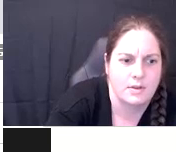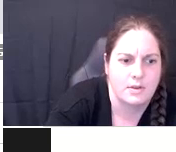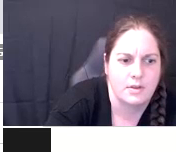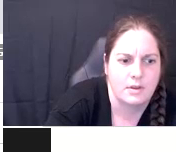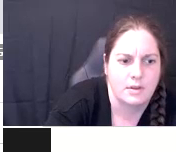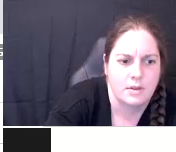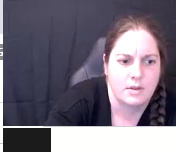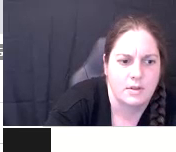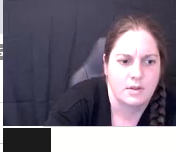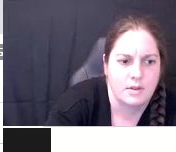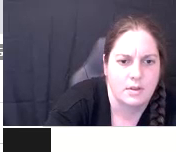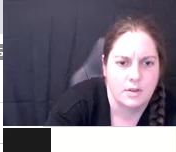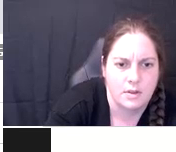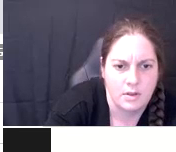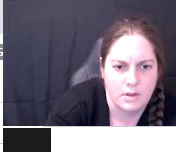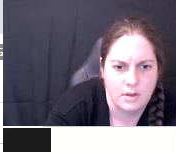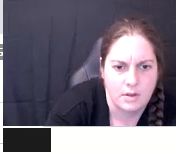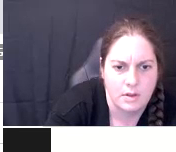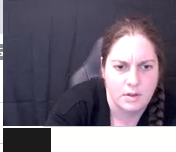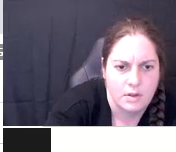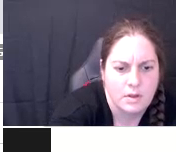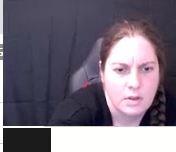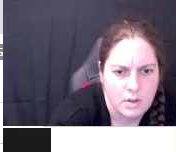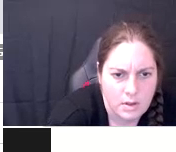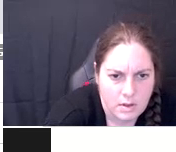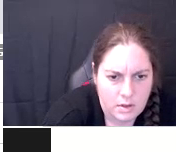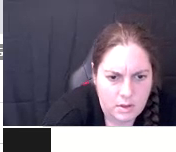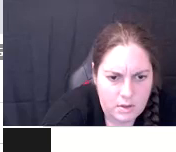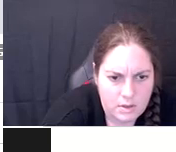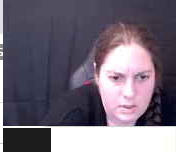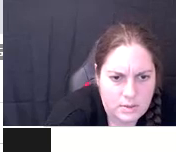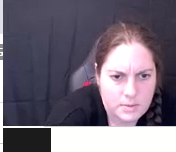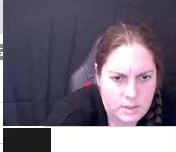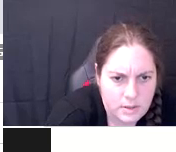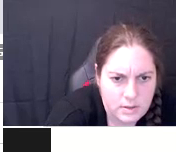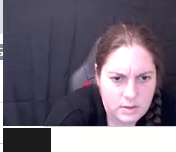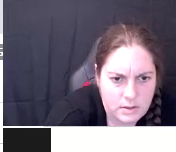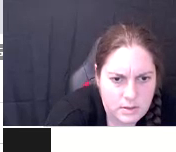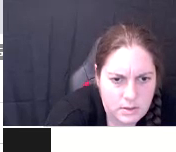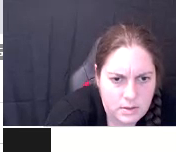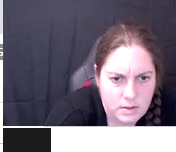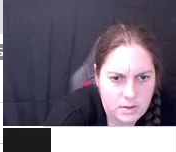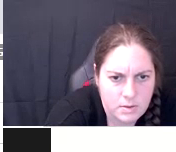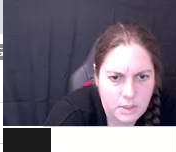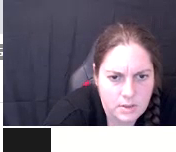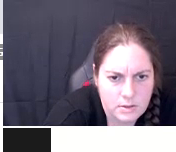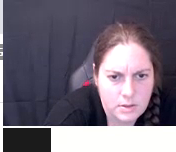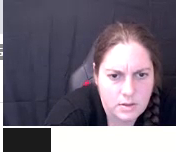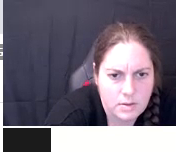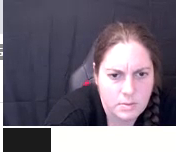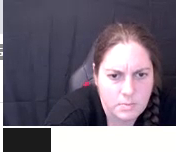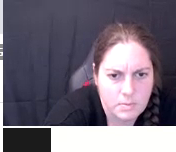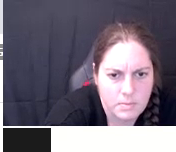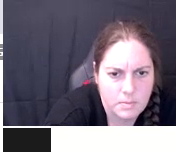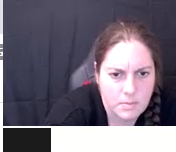All right. We'll come back to the syllabus in just a moment. I want to go into the course documents. The course documents,